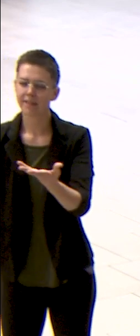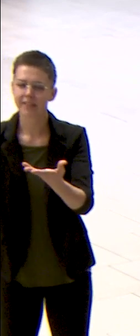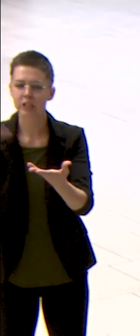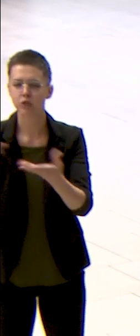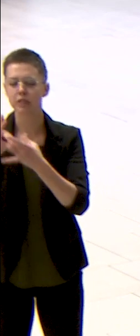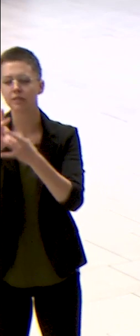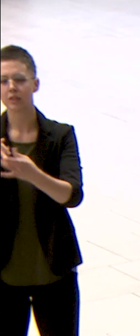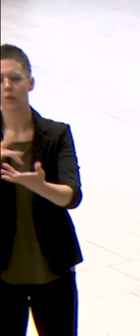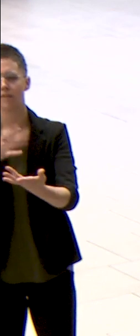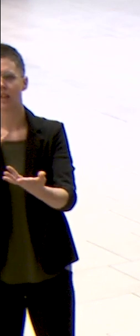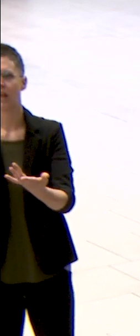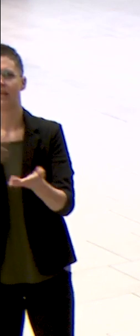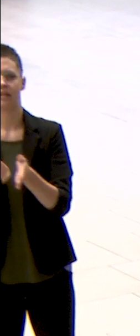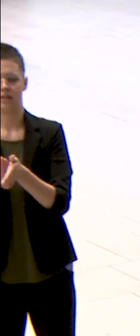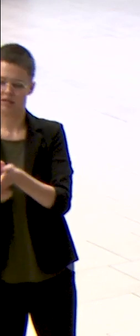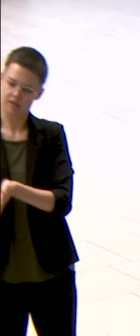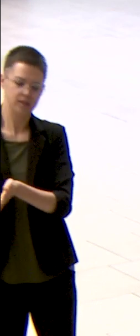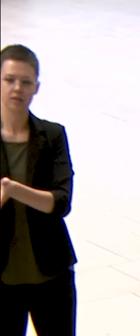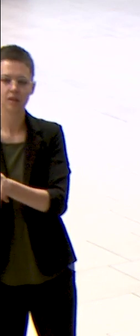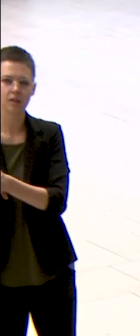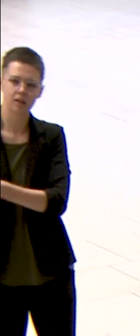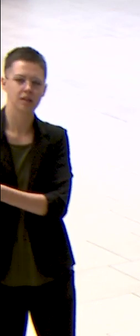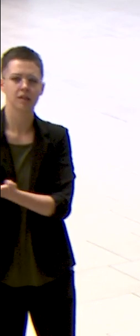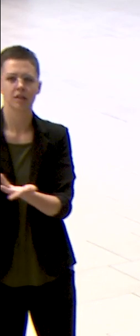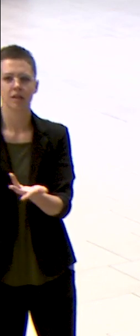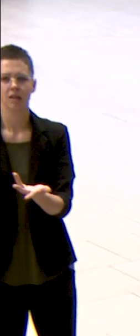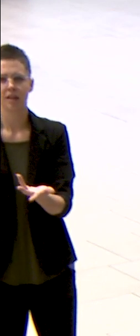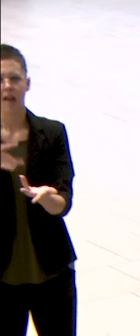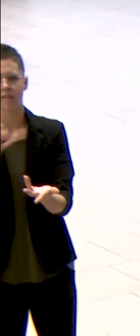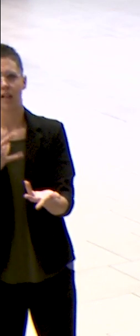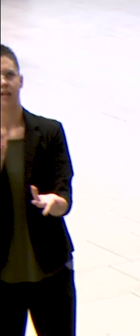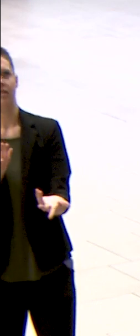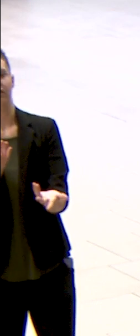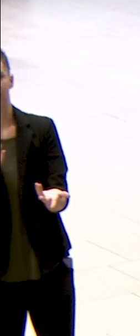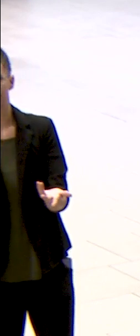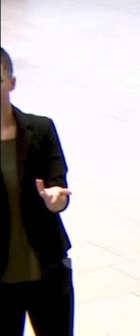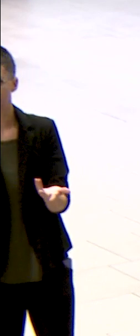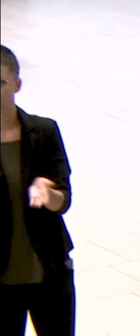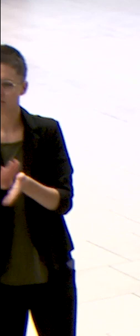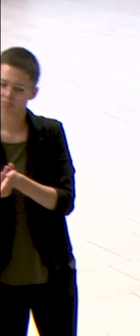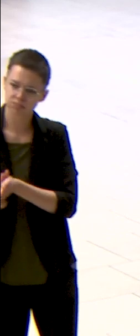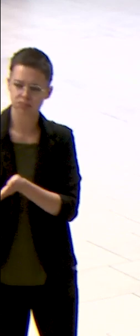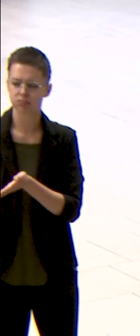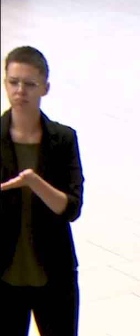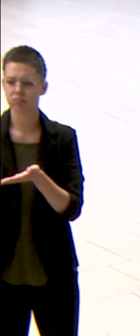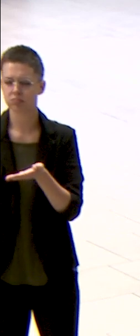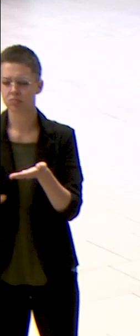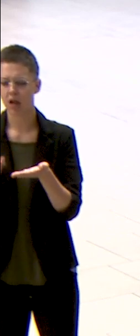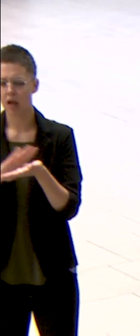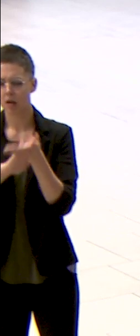like we didn't exist or that, you know, we've been sort of sidelined. And it's